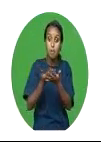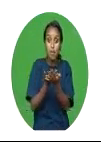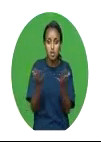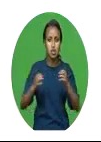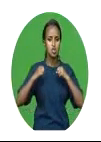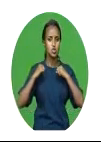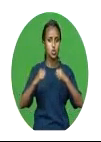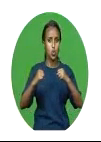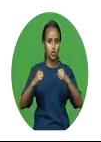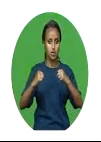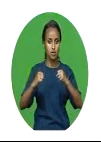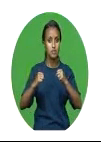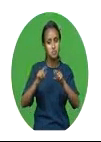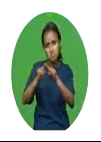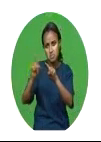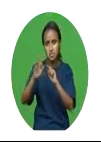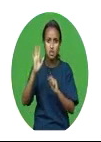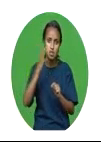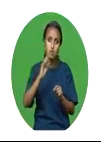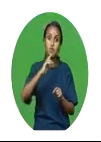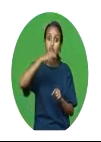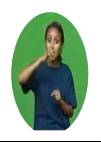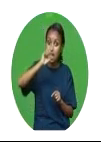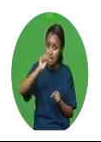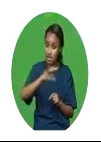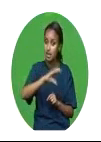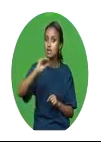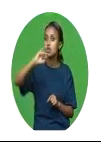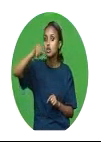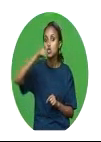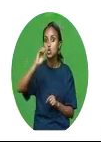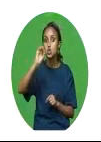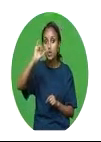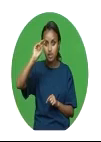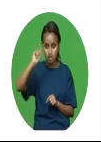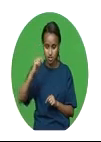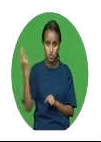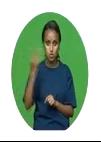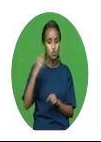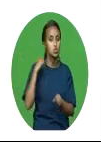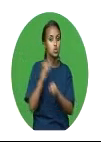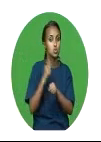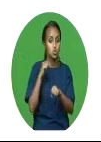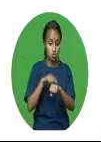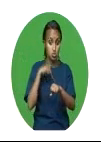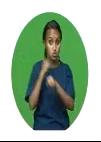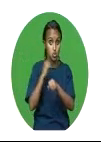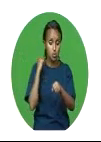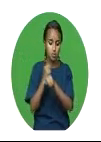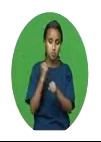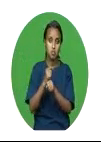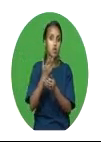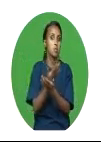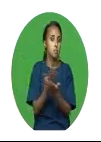strong. Various types of hems and joints are used during the manufacturing of